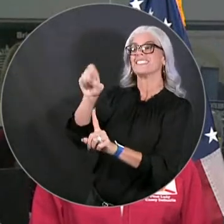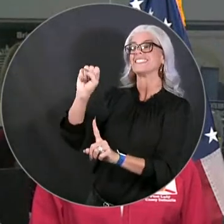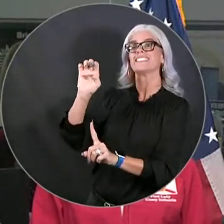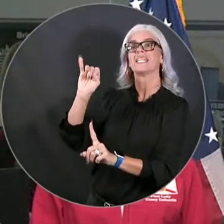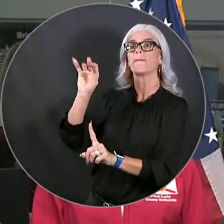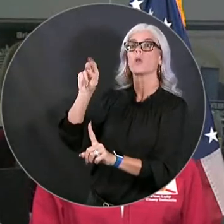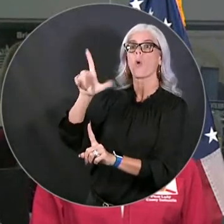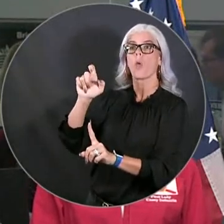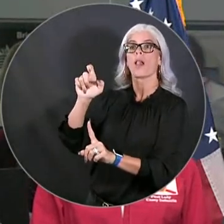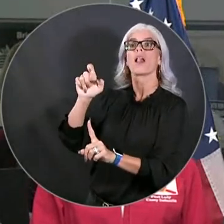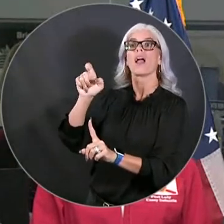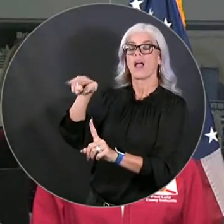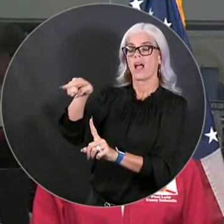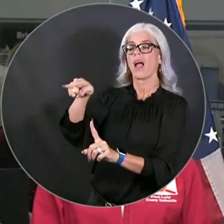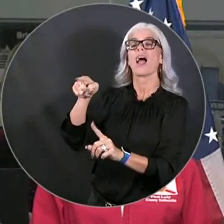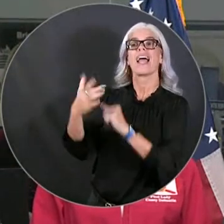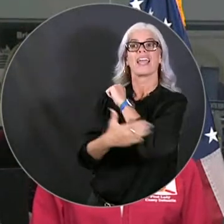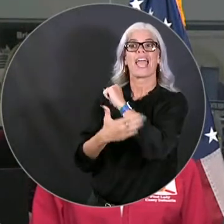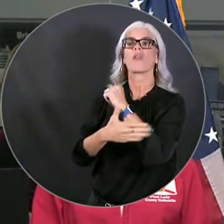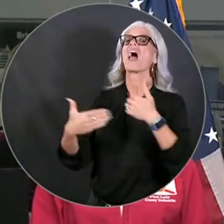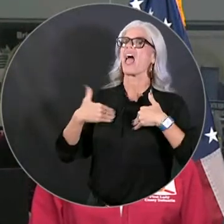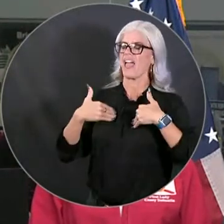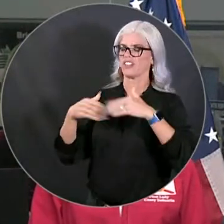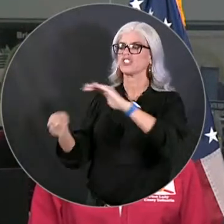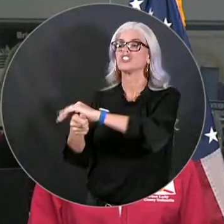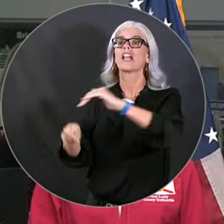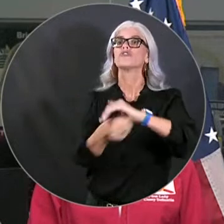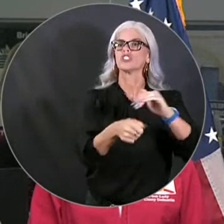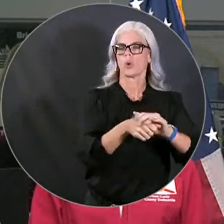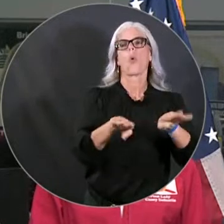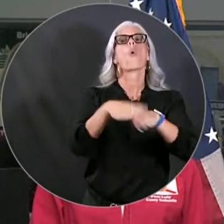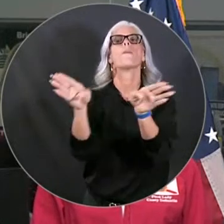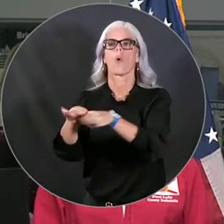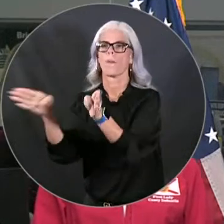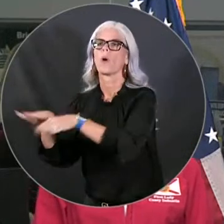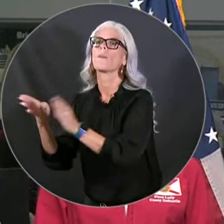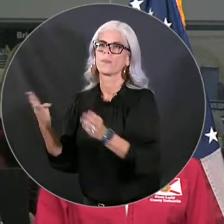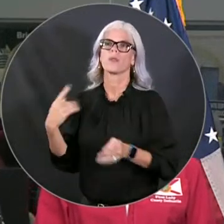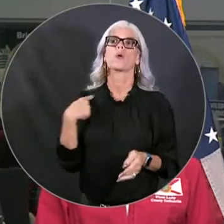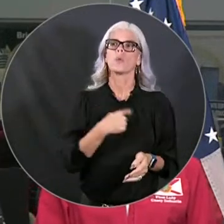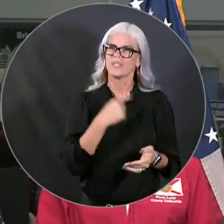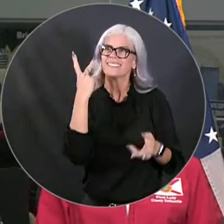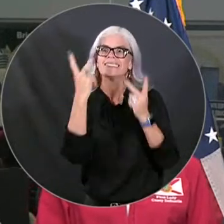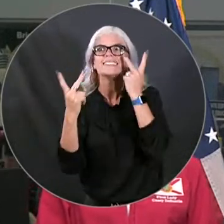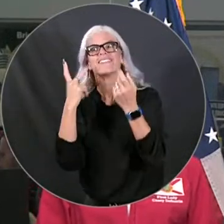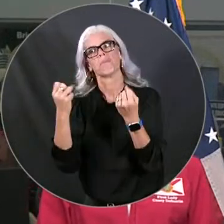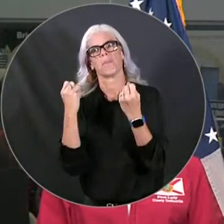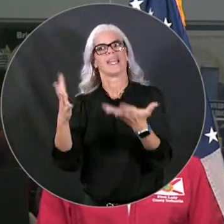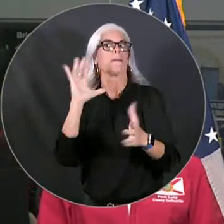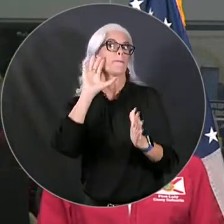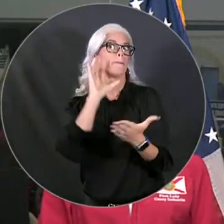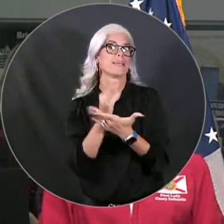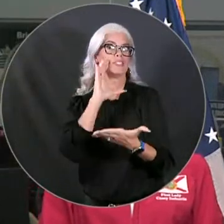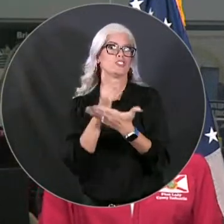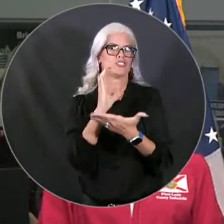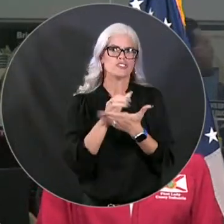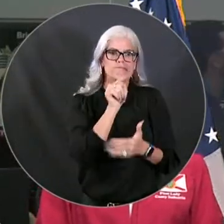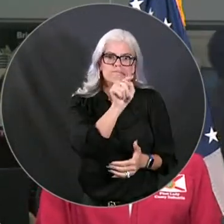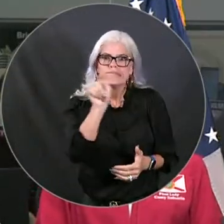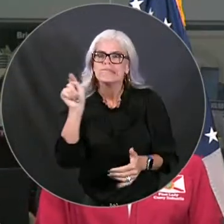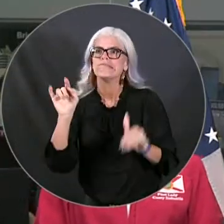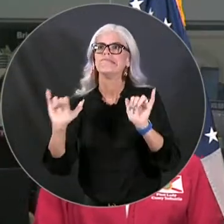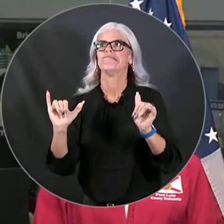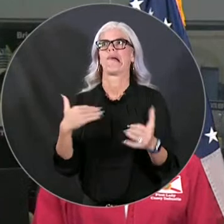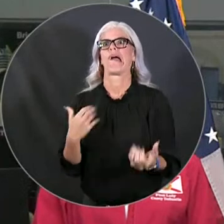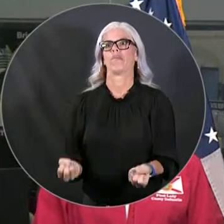images about the destruction that was done in Southwest Florida, and obviously we have massive assets there. But people should just understand this